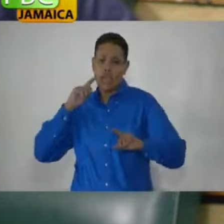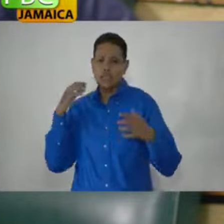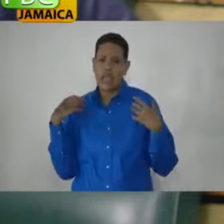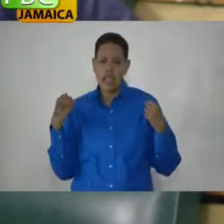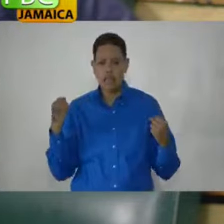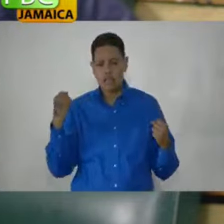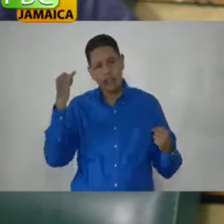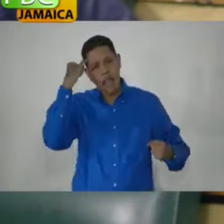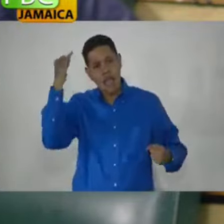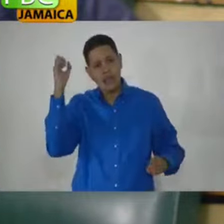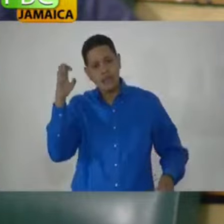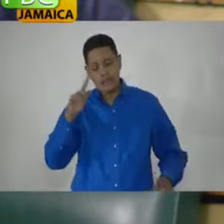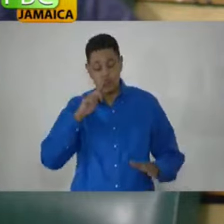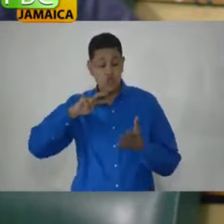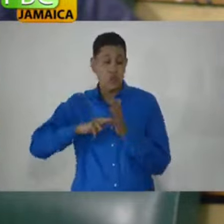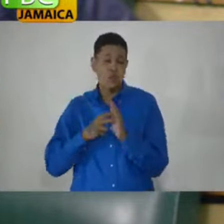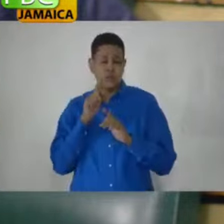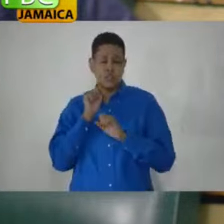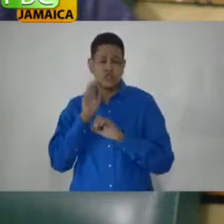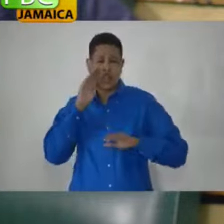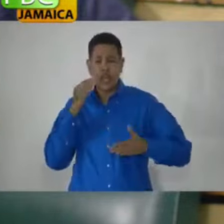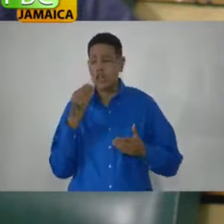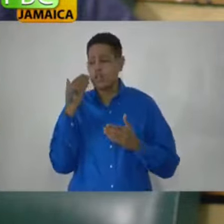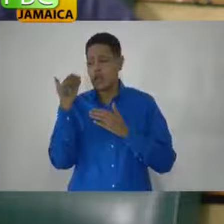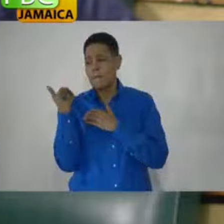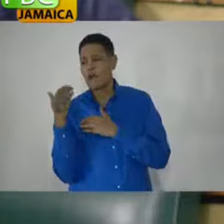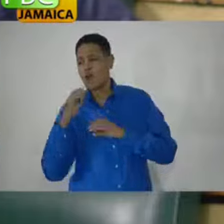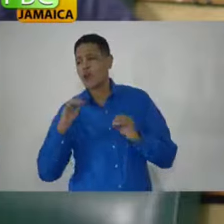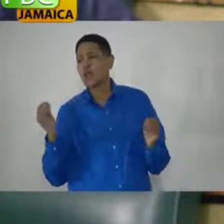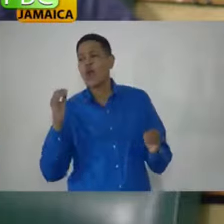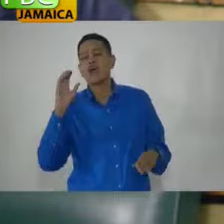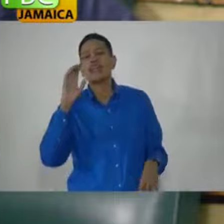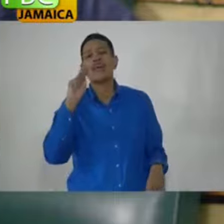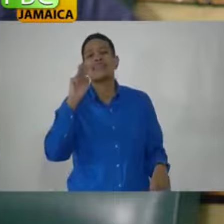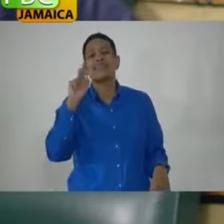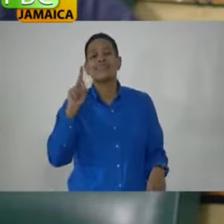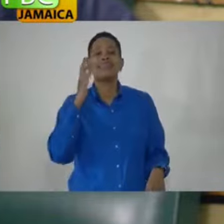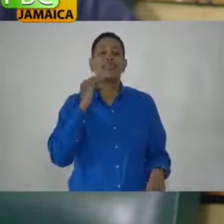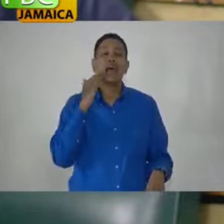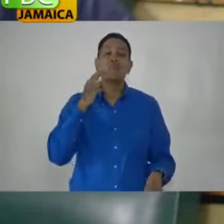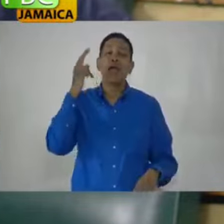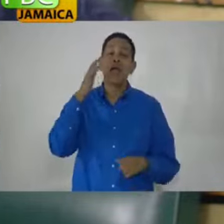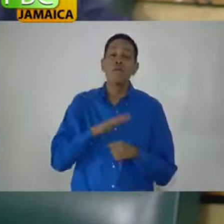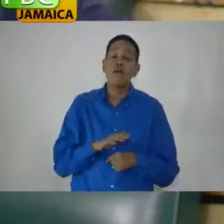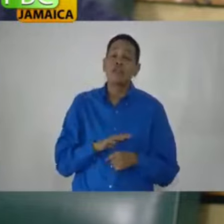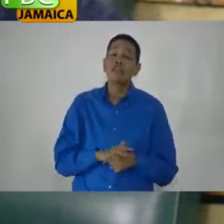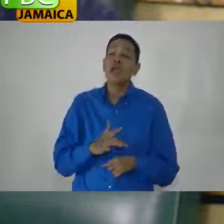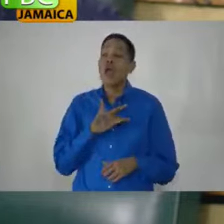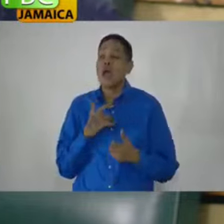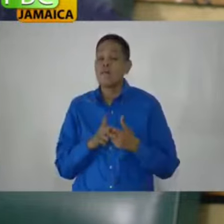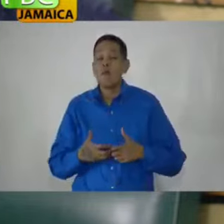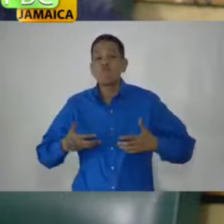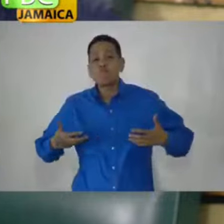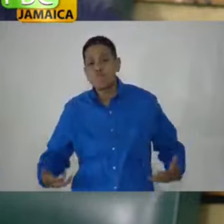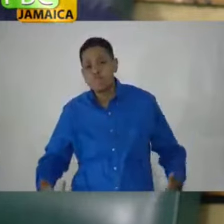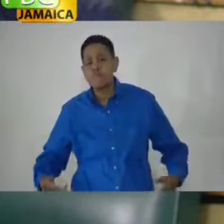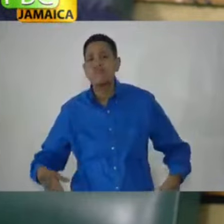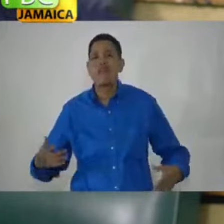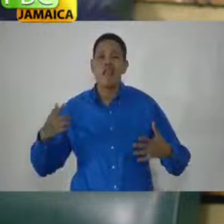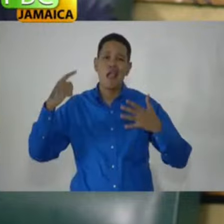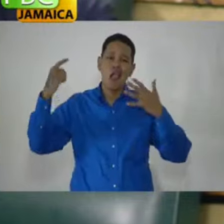measure. Its purpose is to address the burden of non-communicable disease, diabetes, obesity,